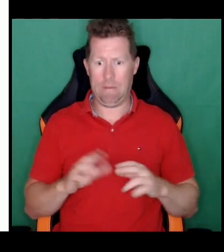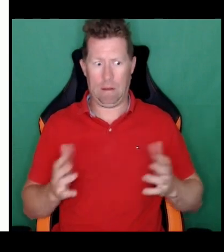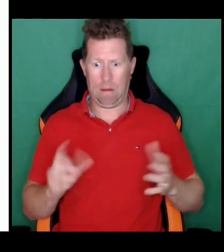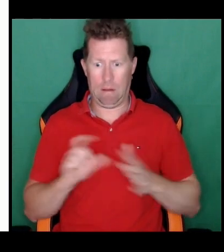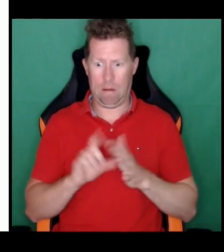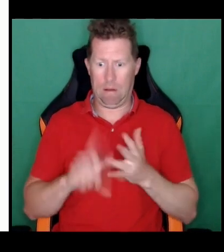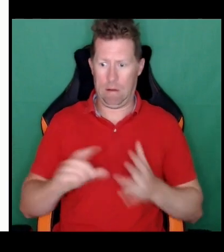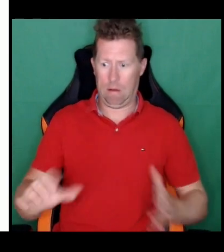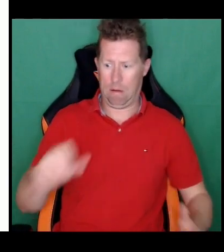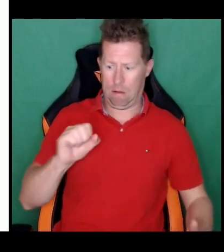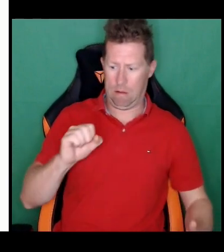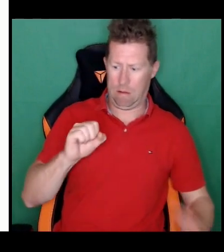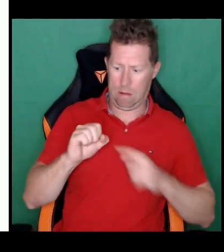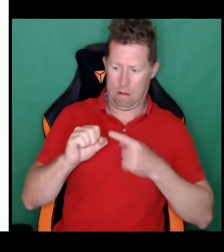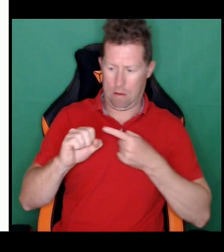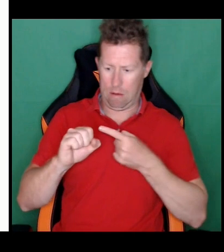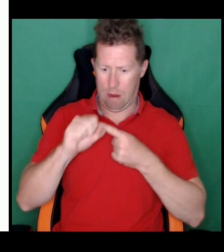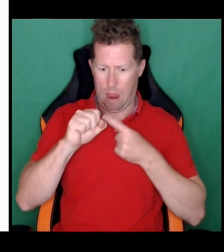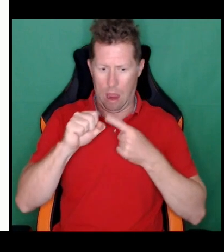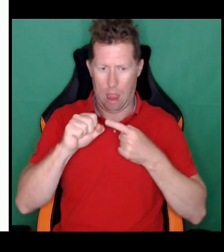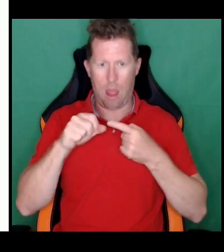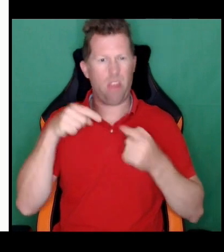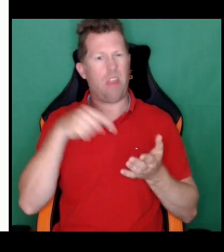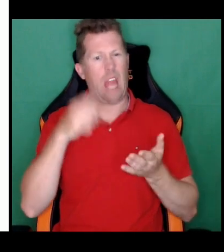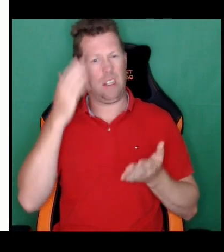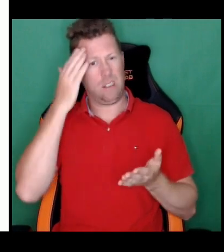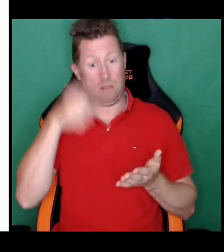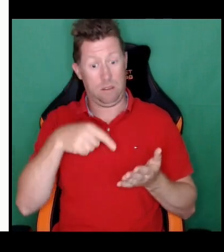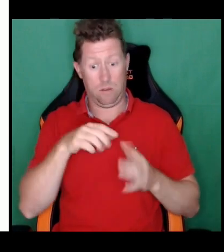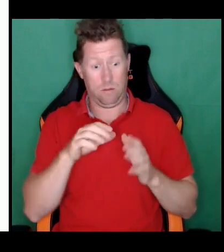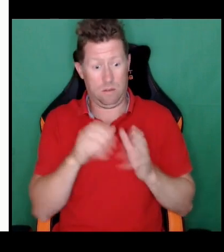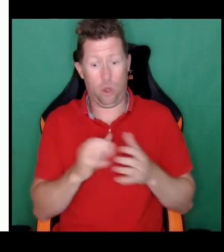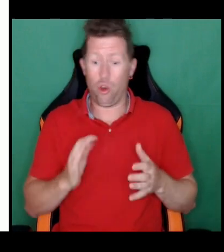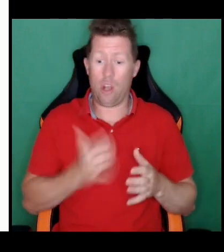is the group that don't know what they would do if they were offered a vape, and we need to arm them with that